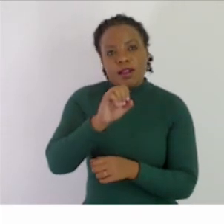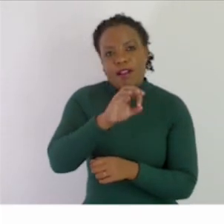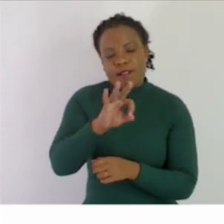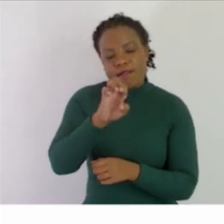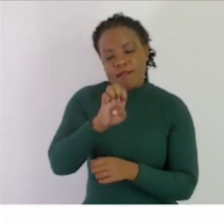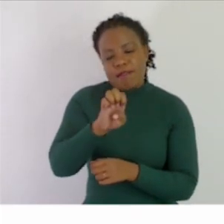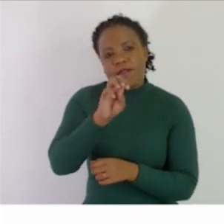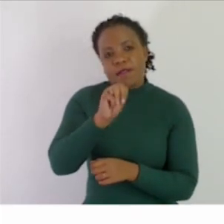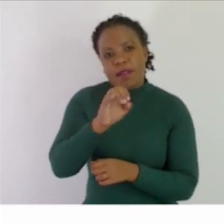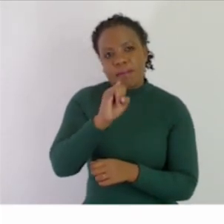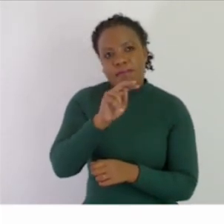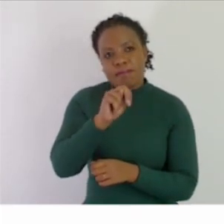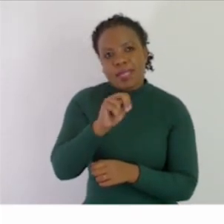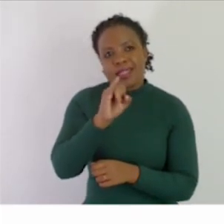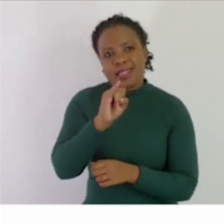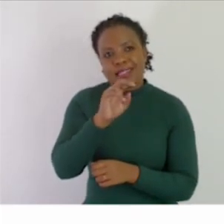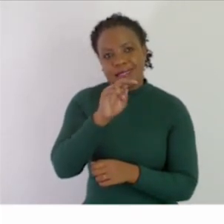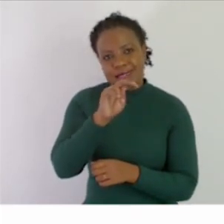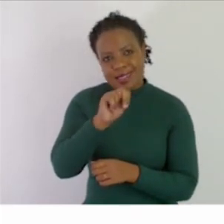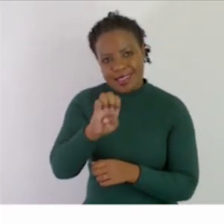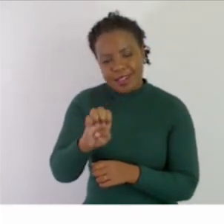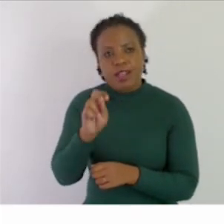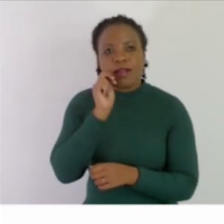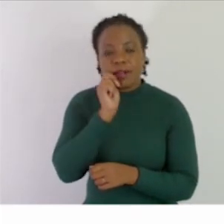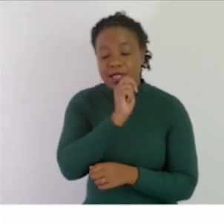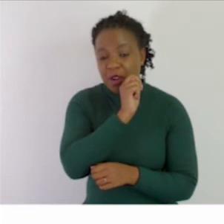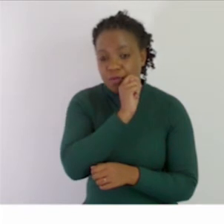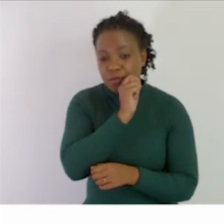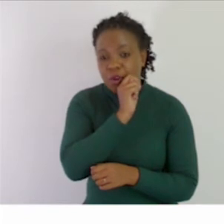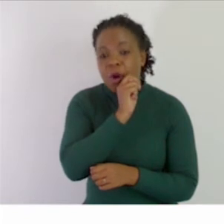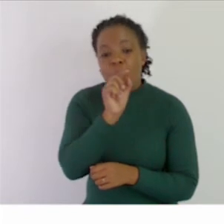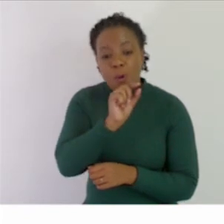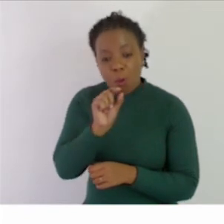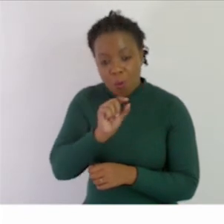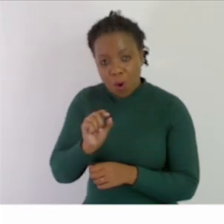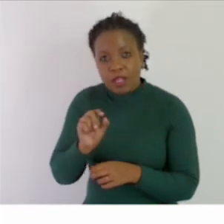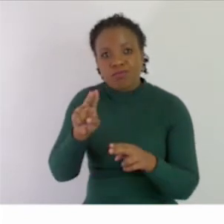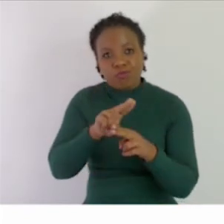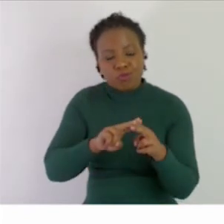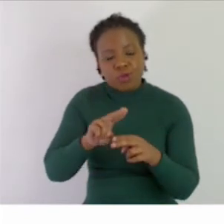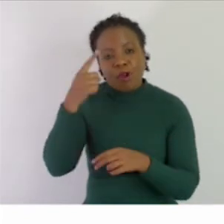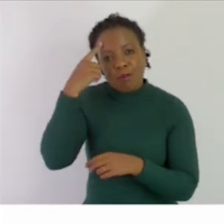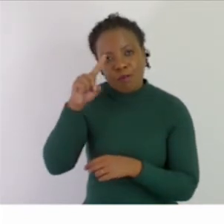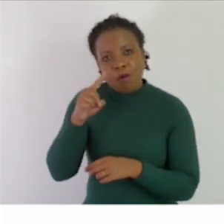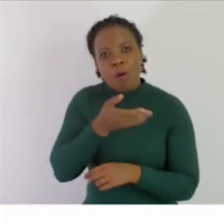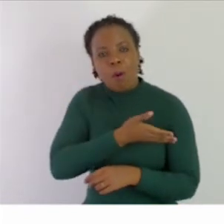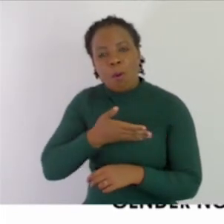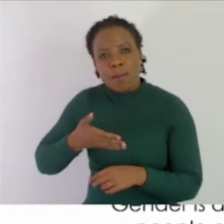girls, and female animals. Those are feminine nouns. Masculine